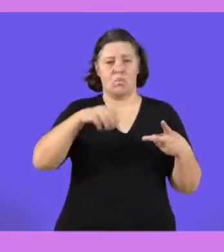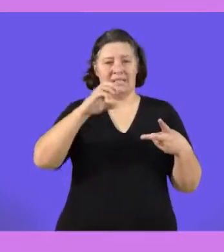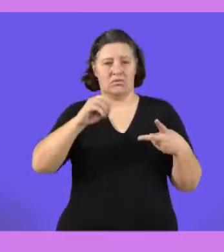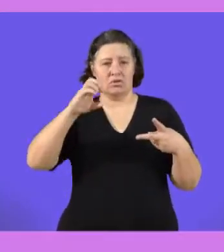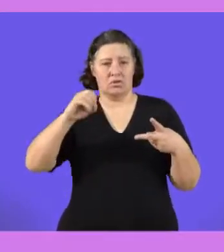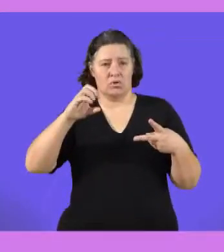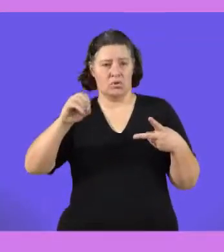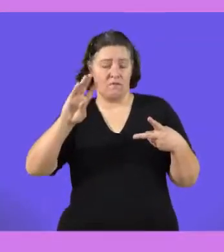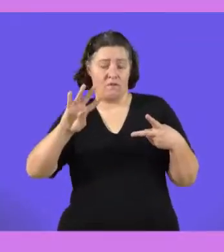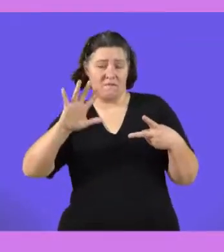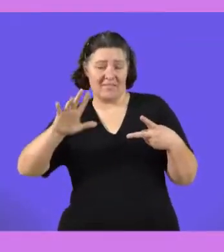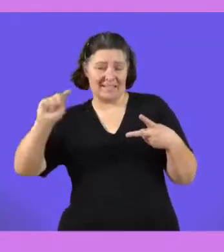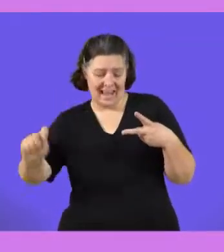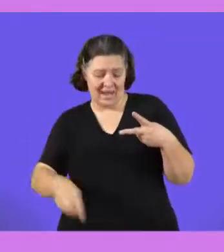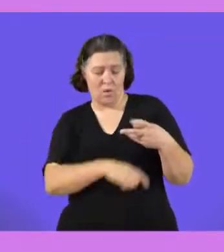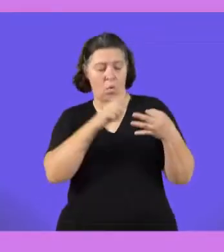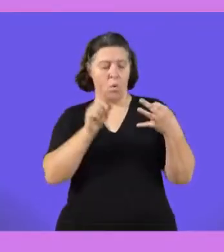0,00045 tons, and then